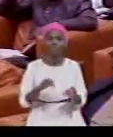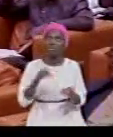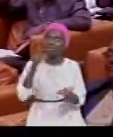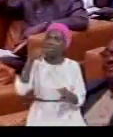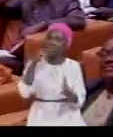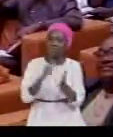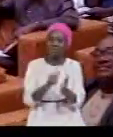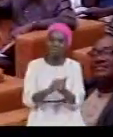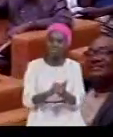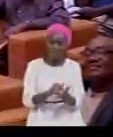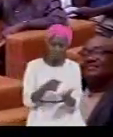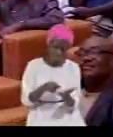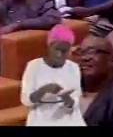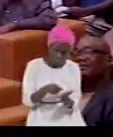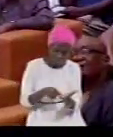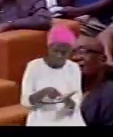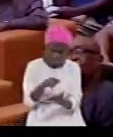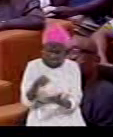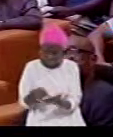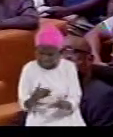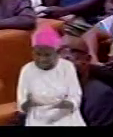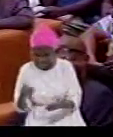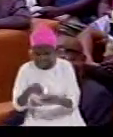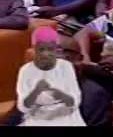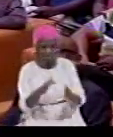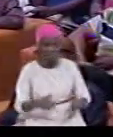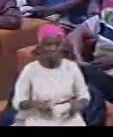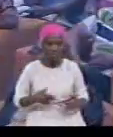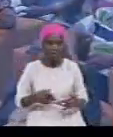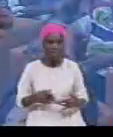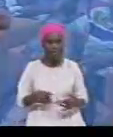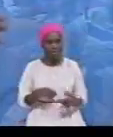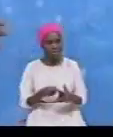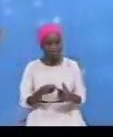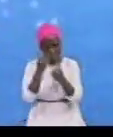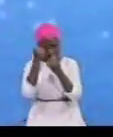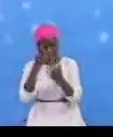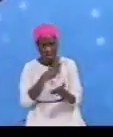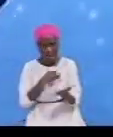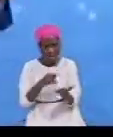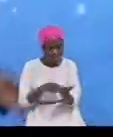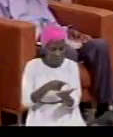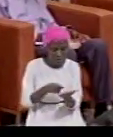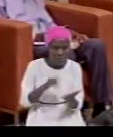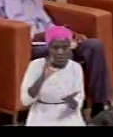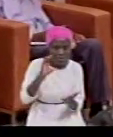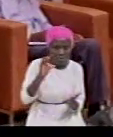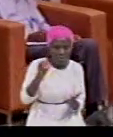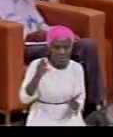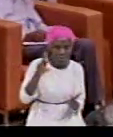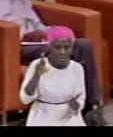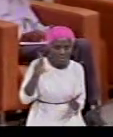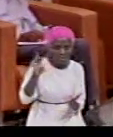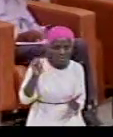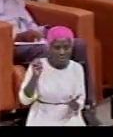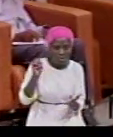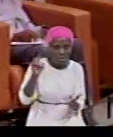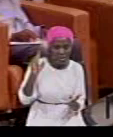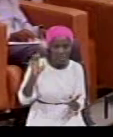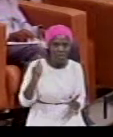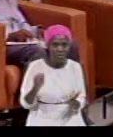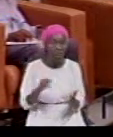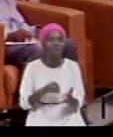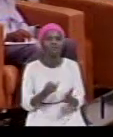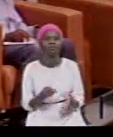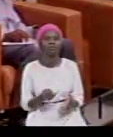your life." And then we corrected it. And we thought, life has come to an end. I remember